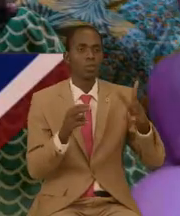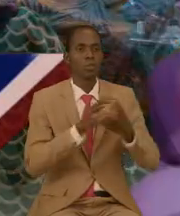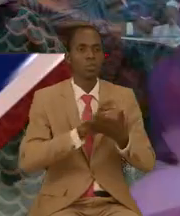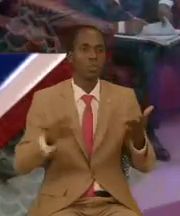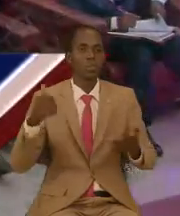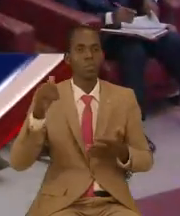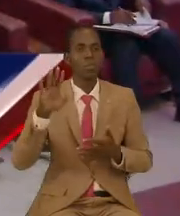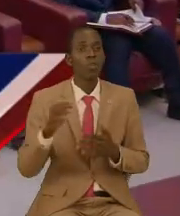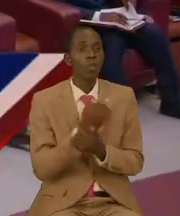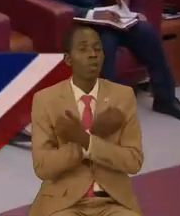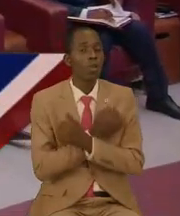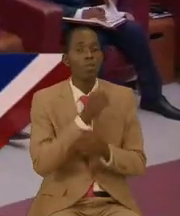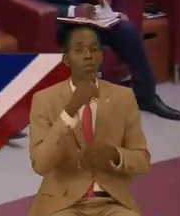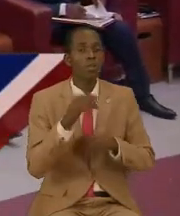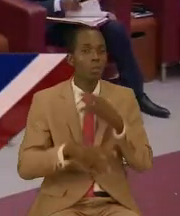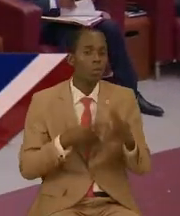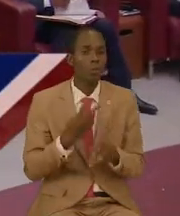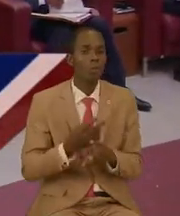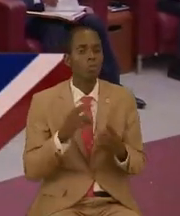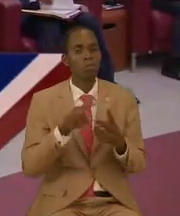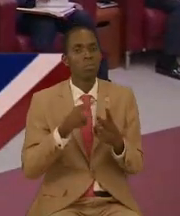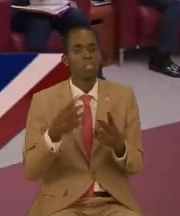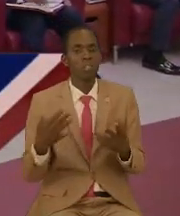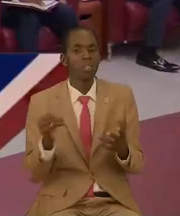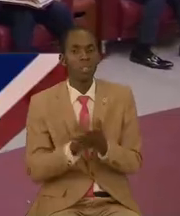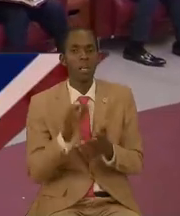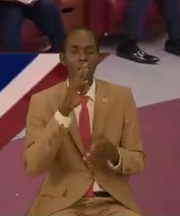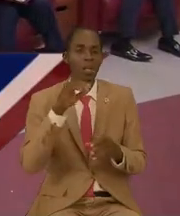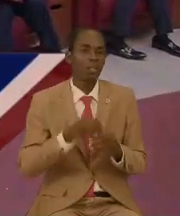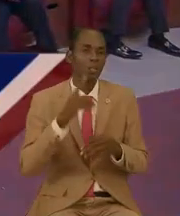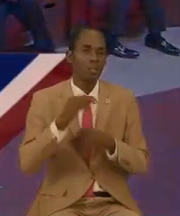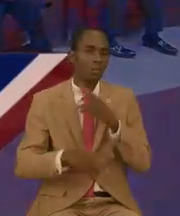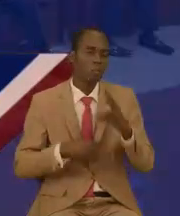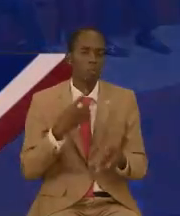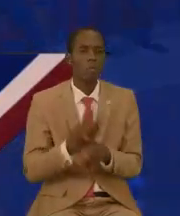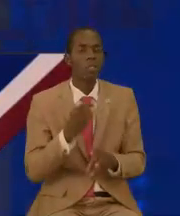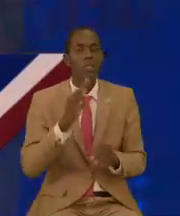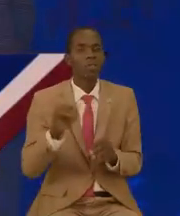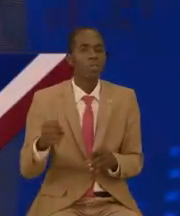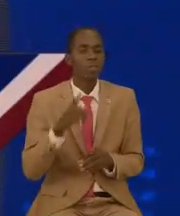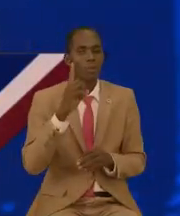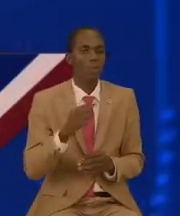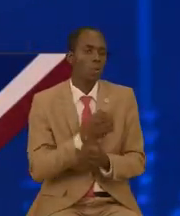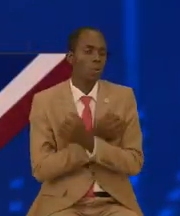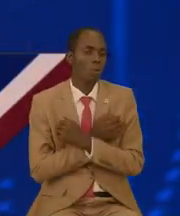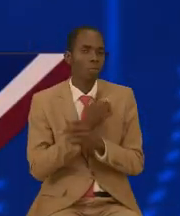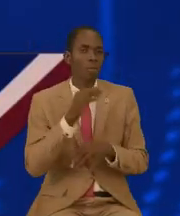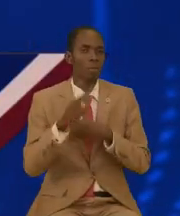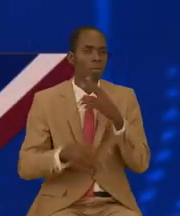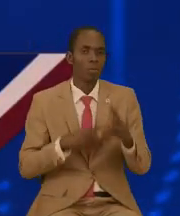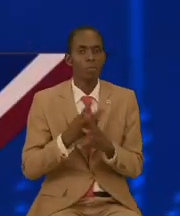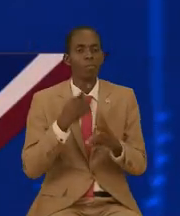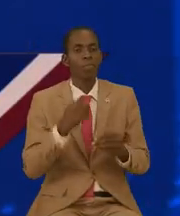Love not the world, neither the things that are in the world. If any man love the world,